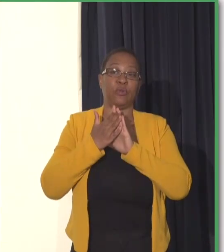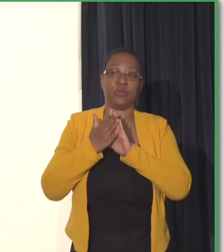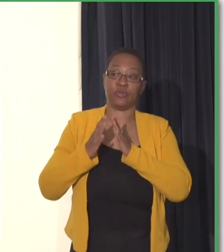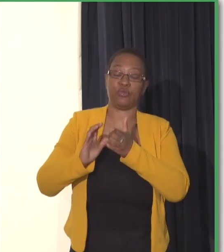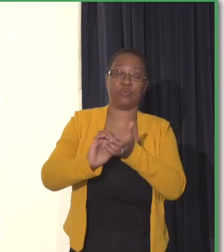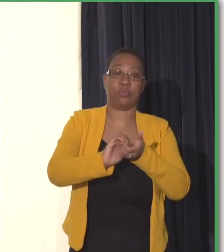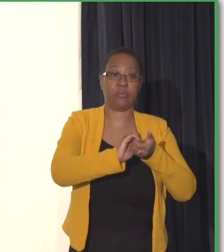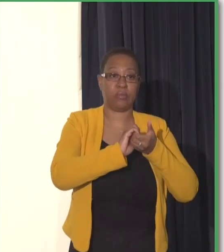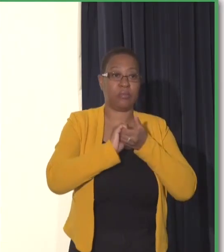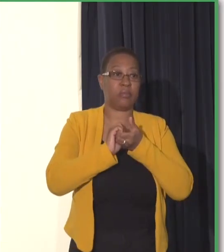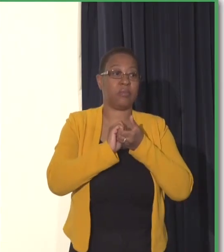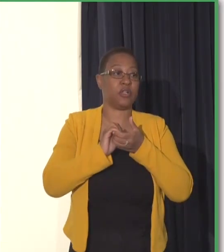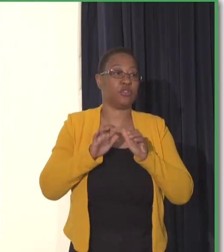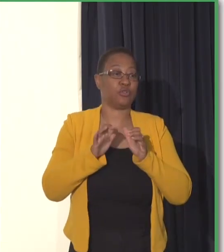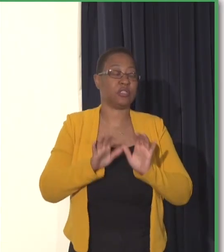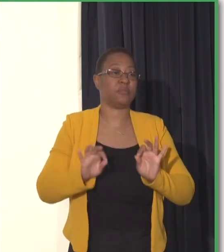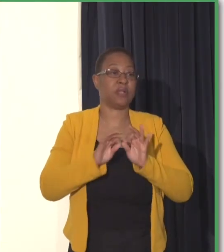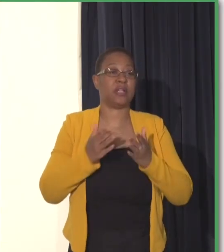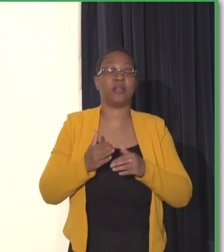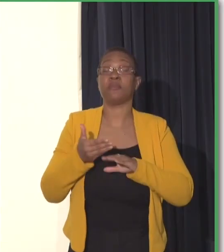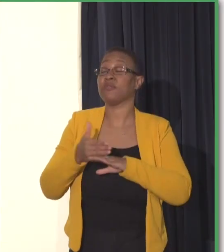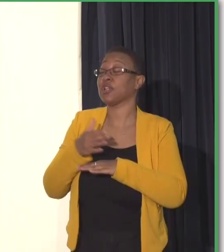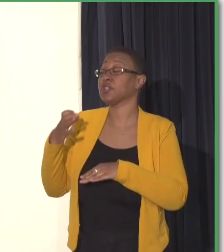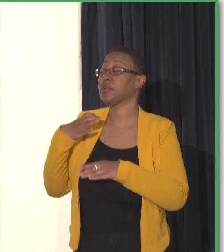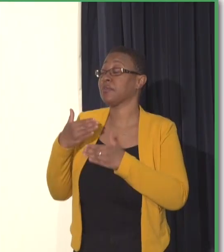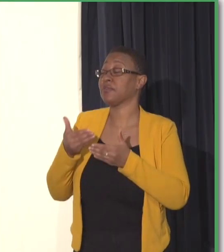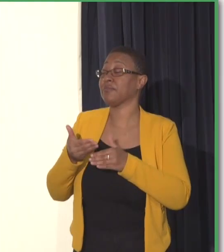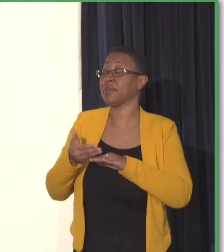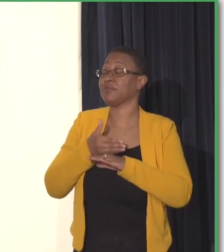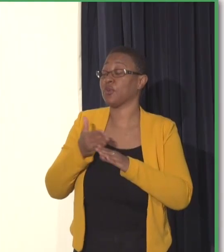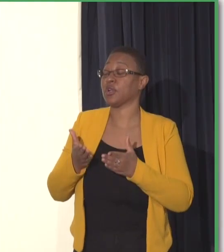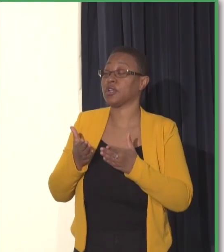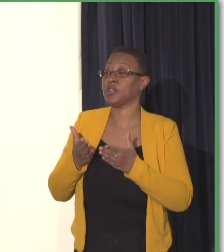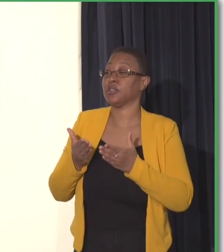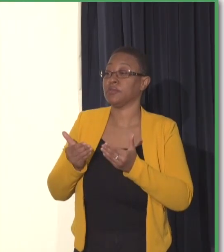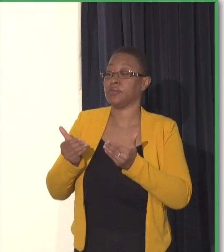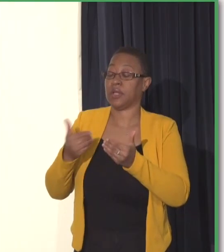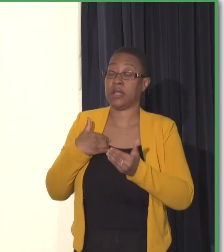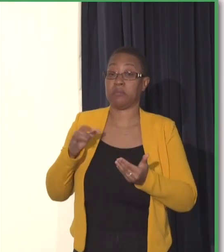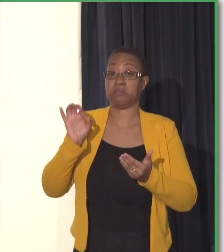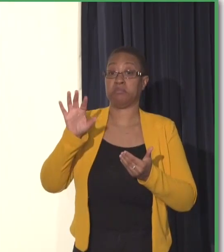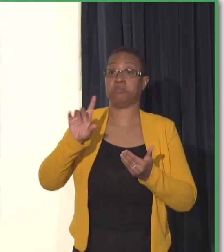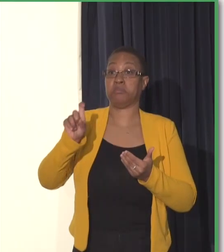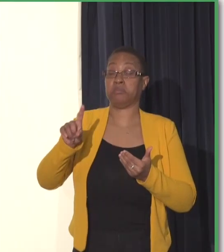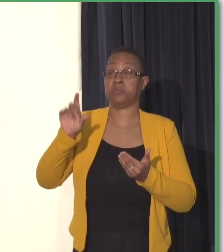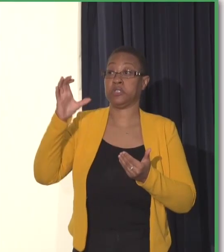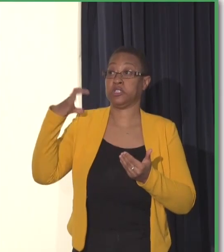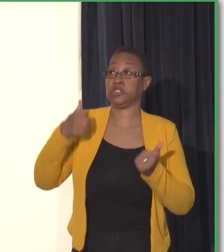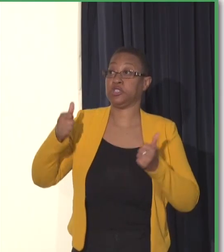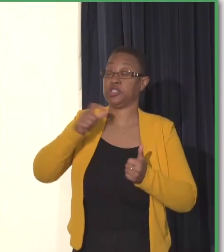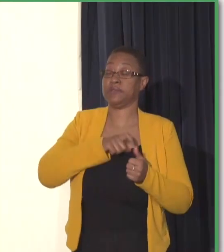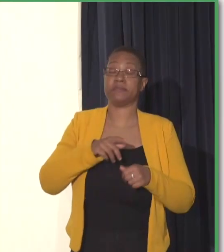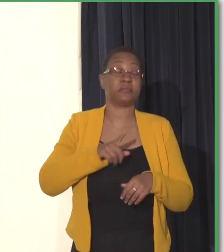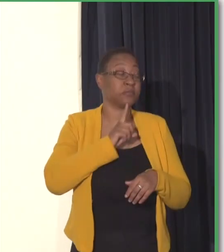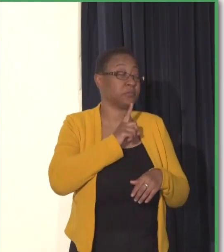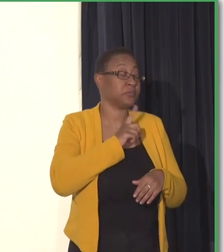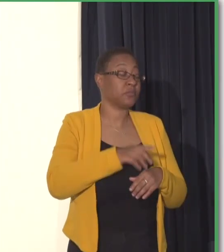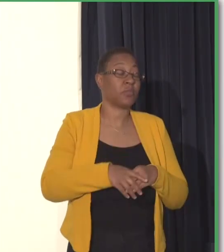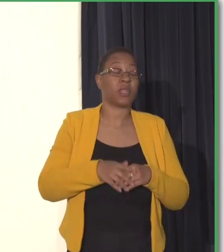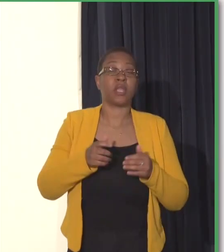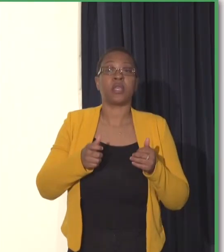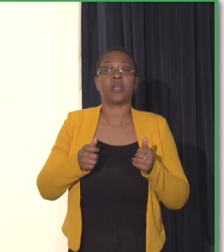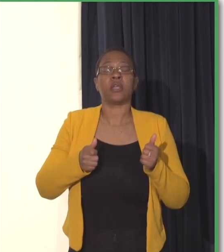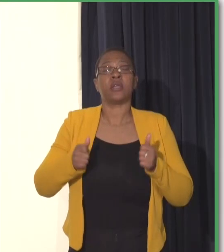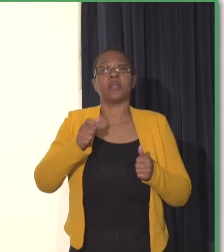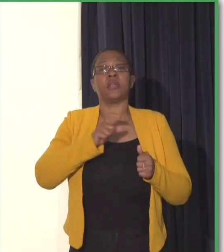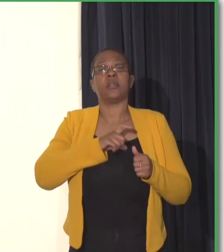significant things. Through the chair. Yes, sir. Before you move on, may I raise a question to the chief? Absolutely. Thank you. Chief, there was a